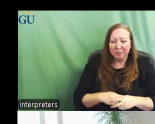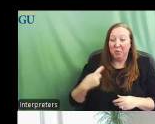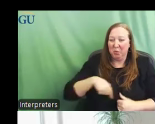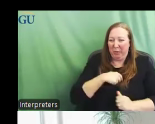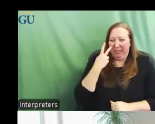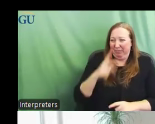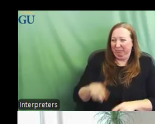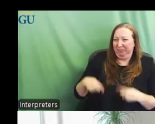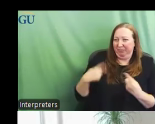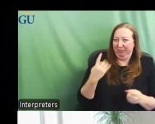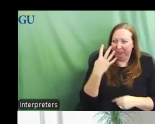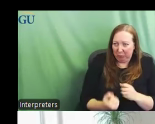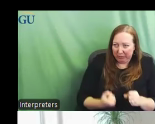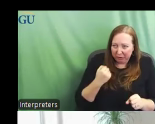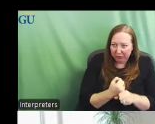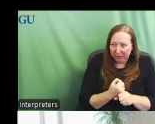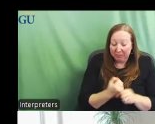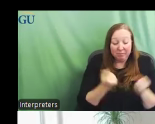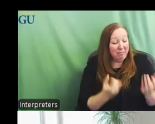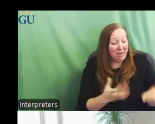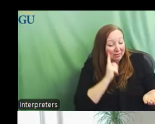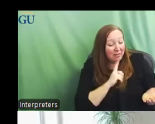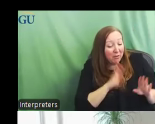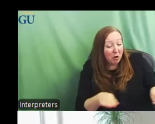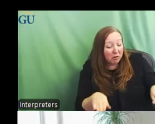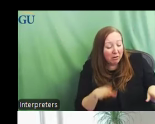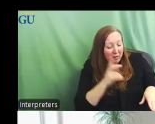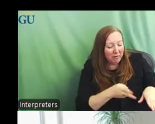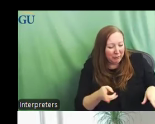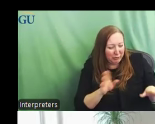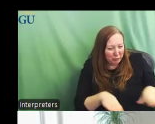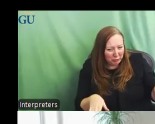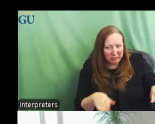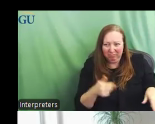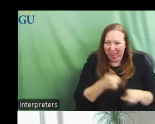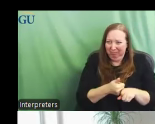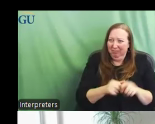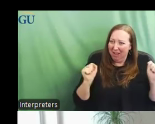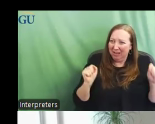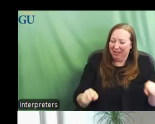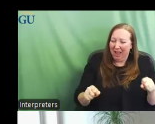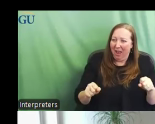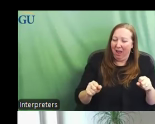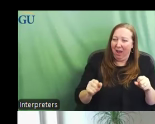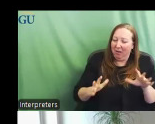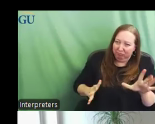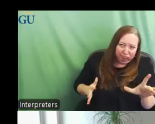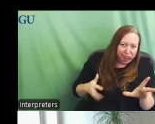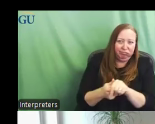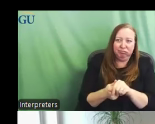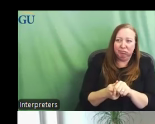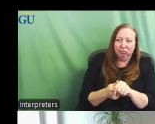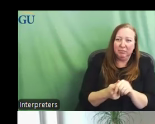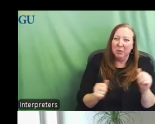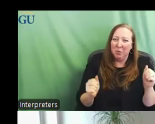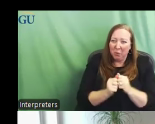many of our deaf and hard of hearing kids, that they can close the gap. That with the period of intervention and